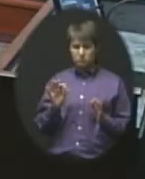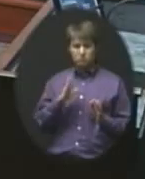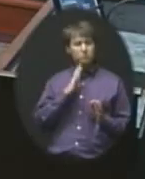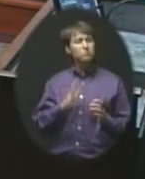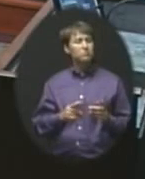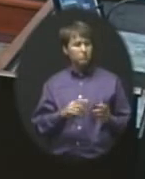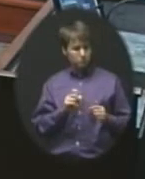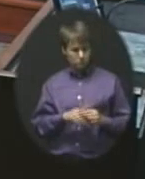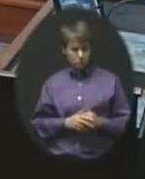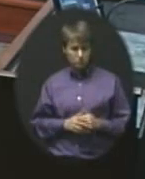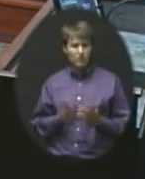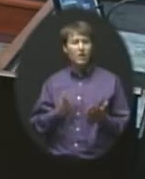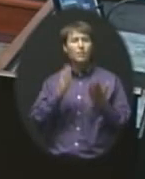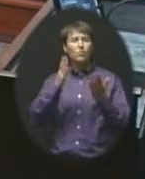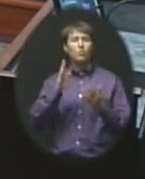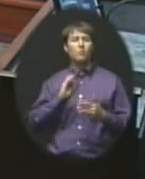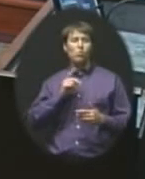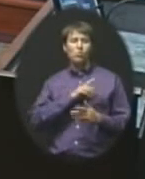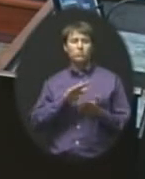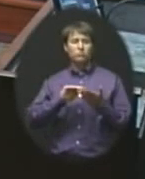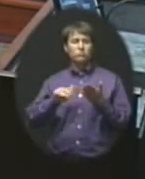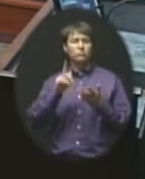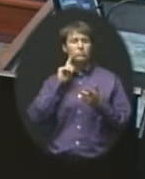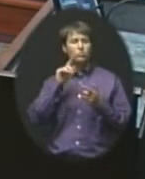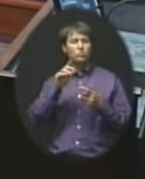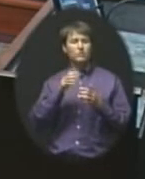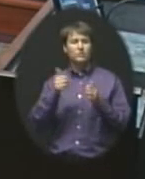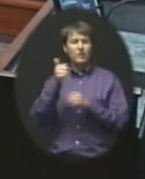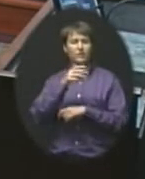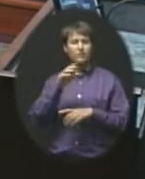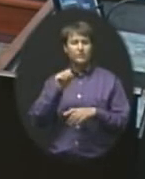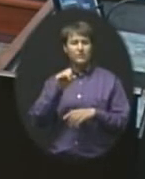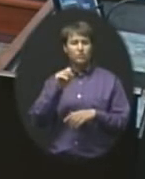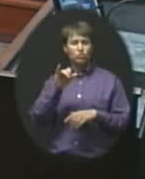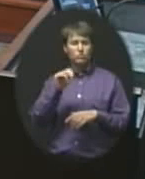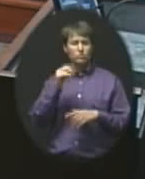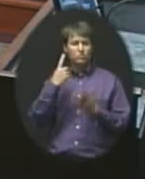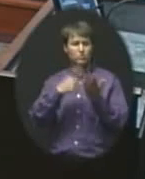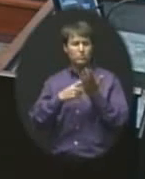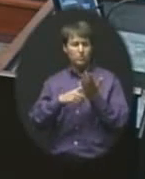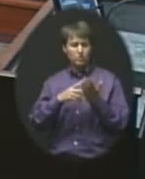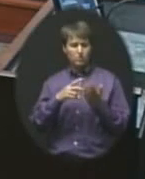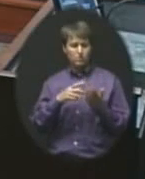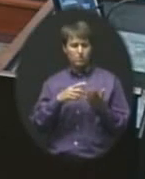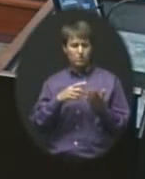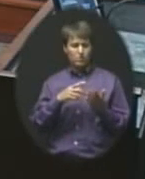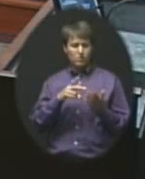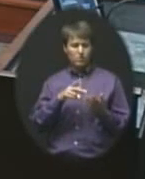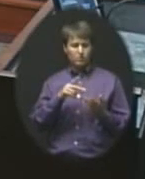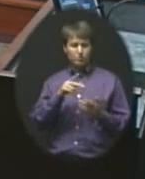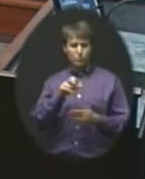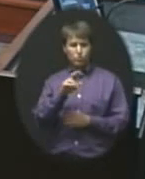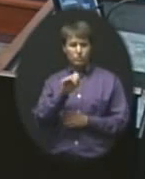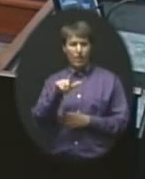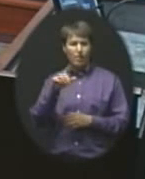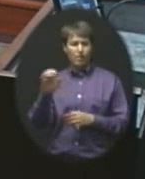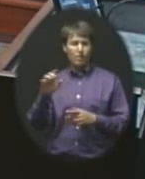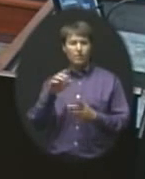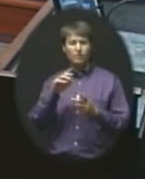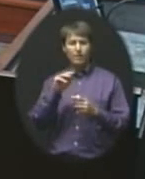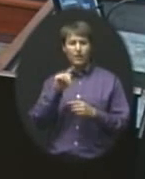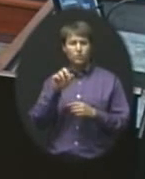Okay. I'll move that the board adjourn to executive session for the purpose of discussing personnel matters of non-elected personnel and to discuss matters relating